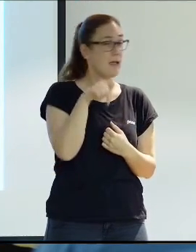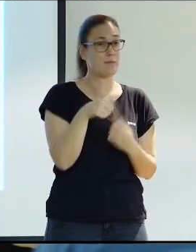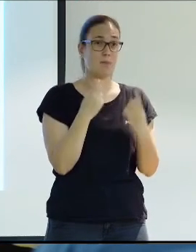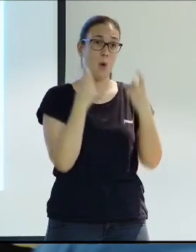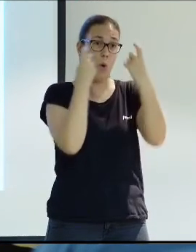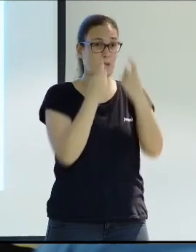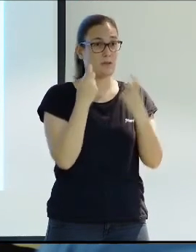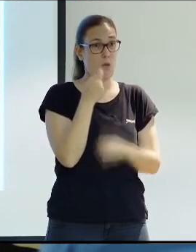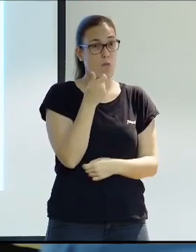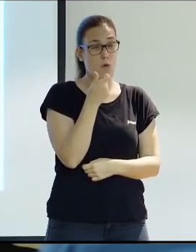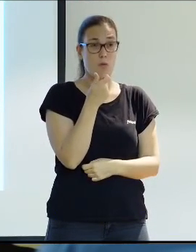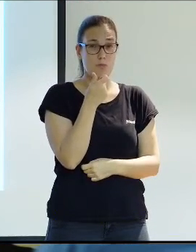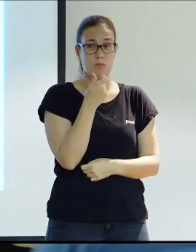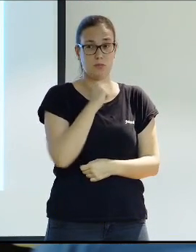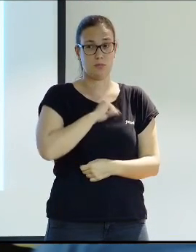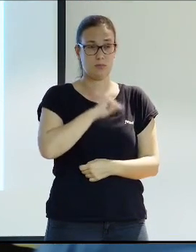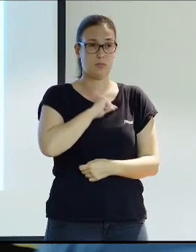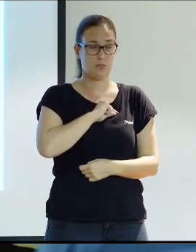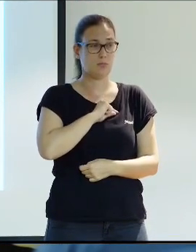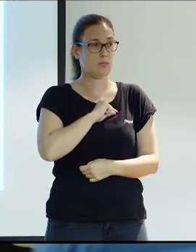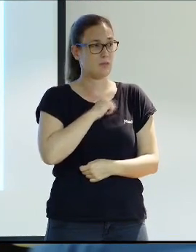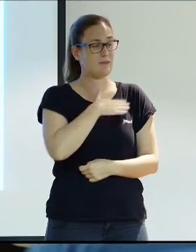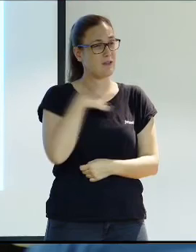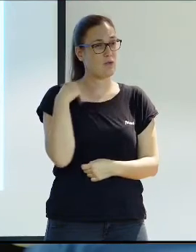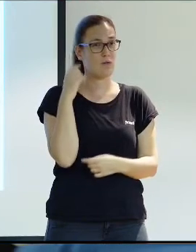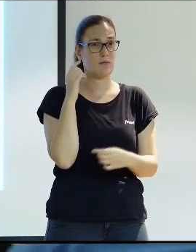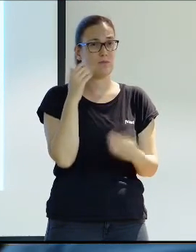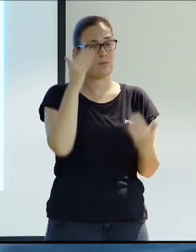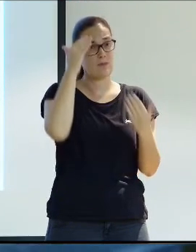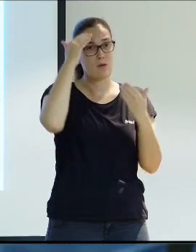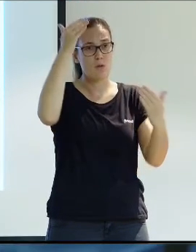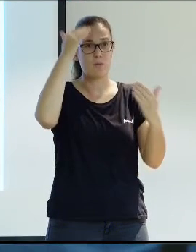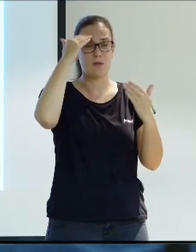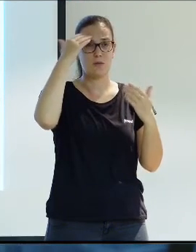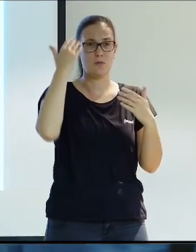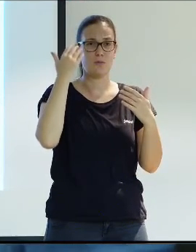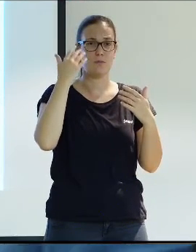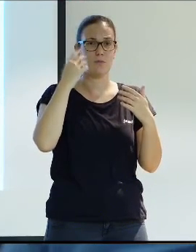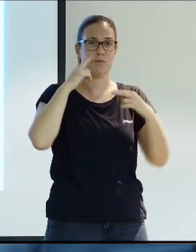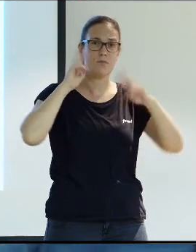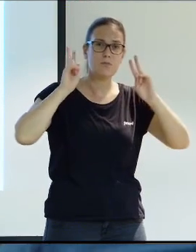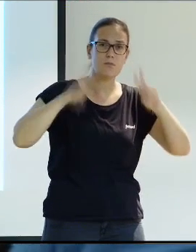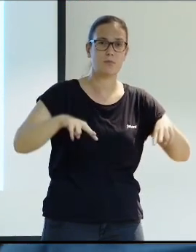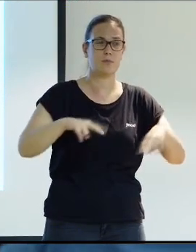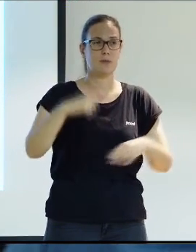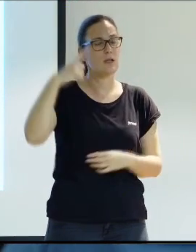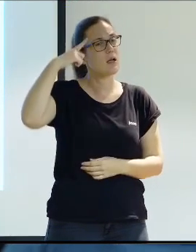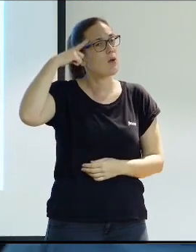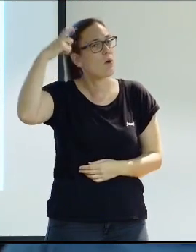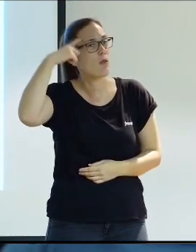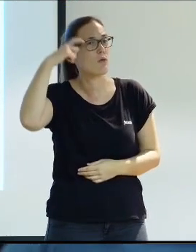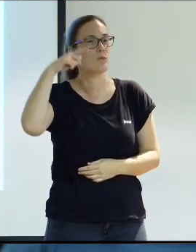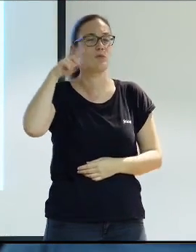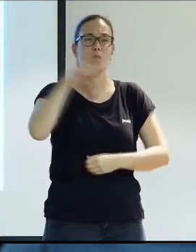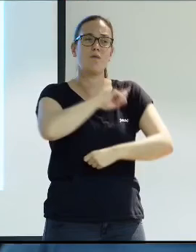I would like to send her my regards, my recognition, and my admiration for her